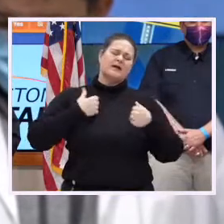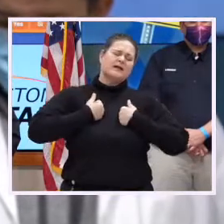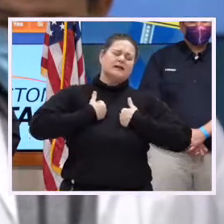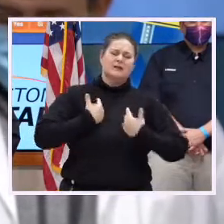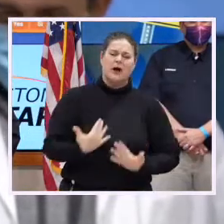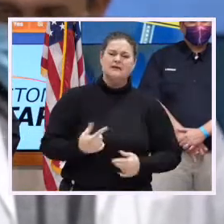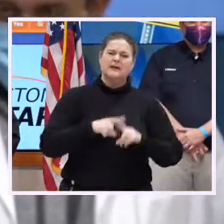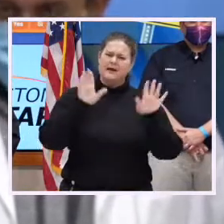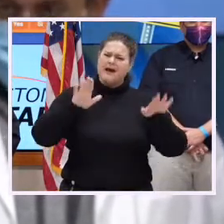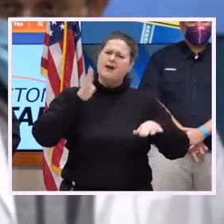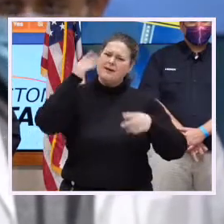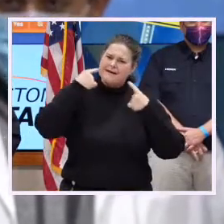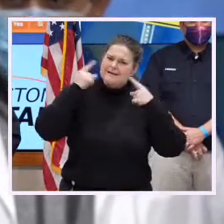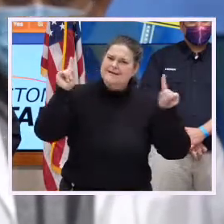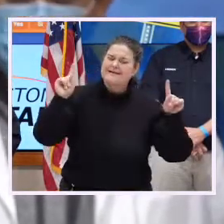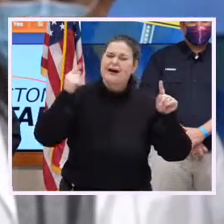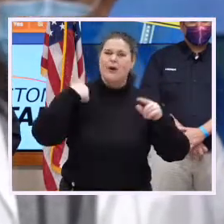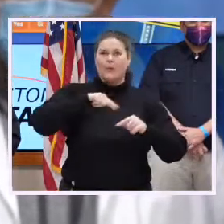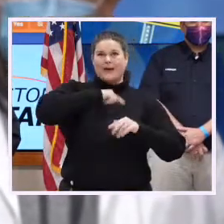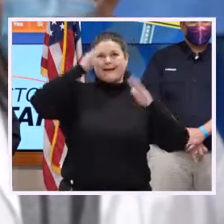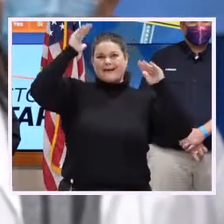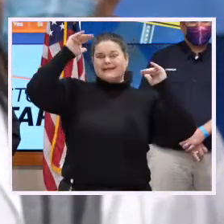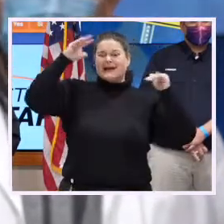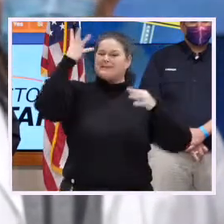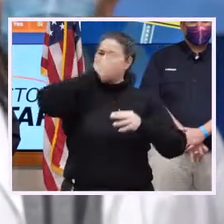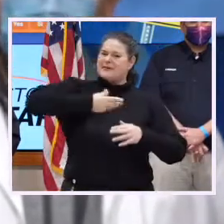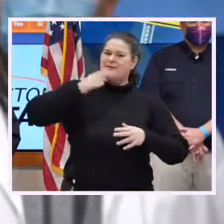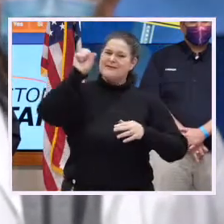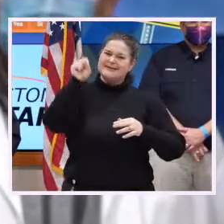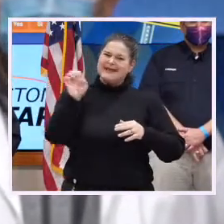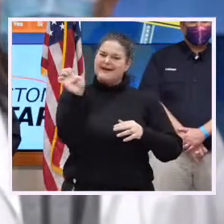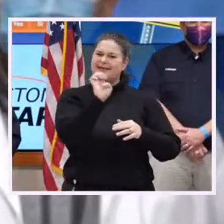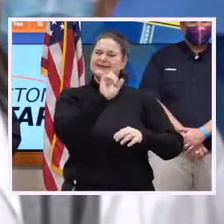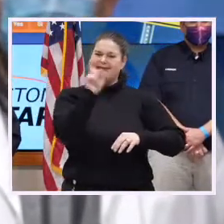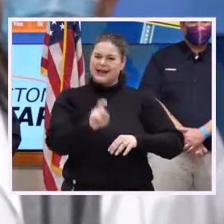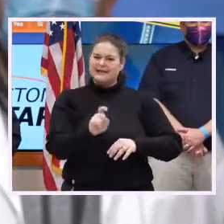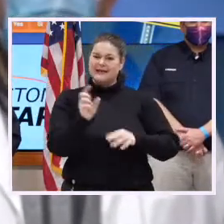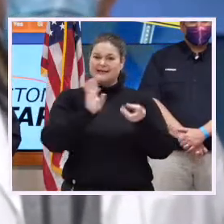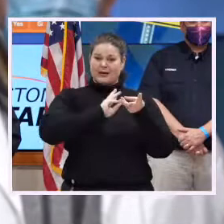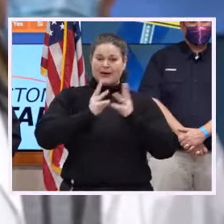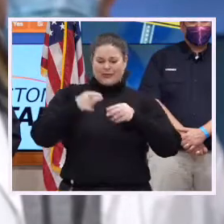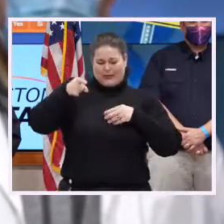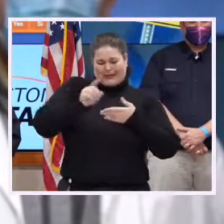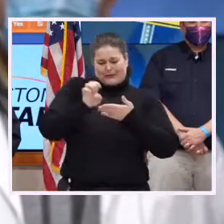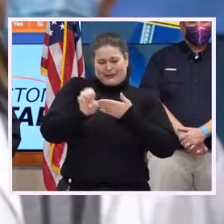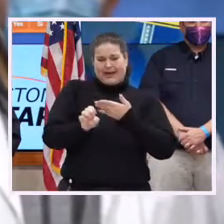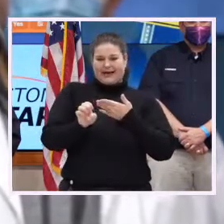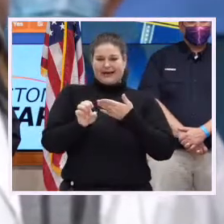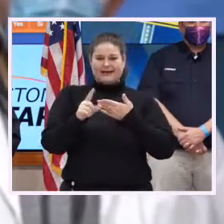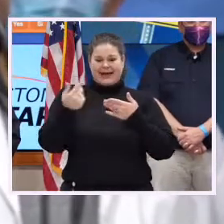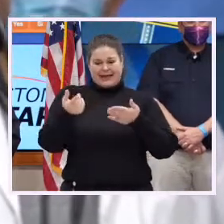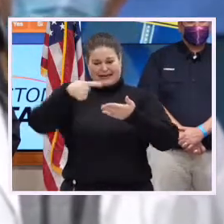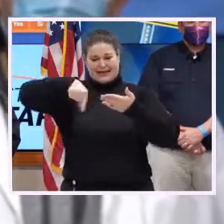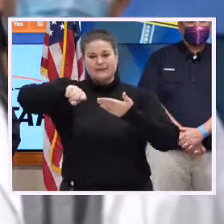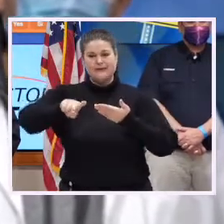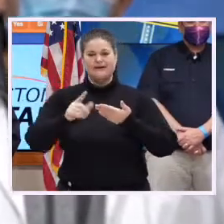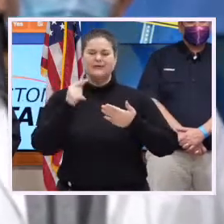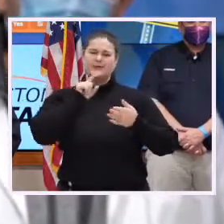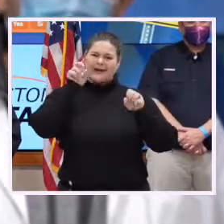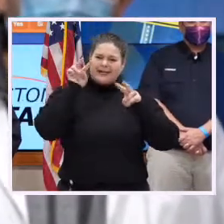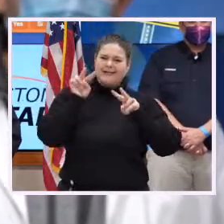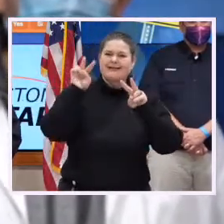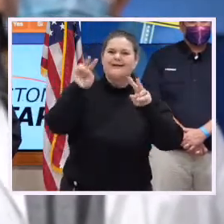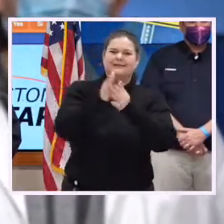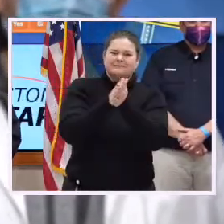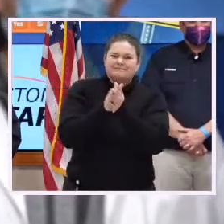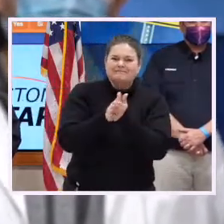there. We're expecting some beautiful Southeast Texas weather this weekend into next week, so we've got that to look forward to, and we're going